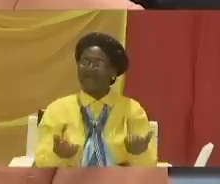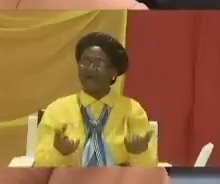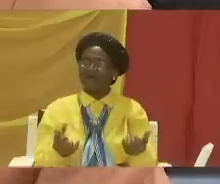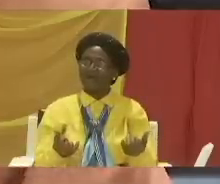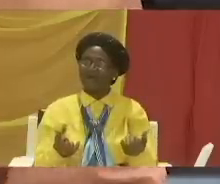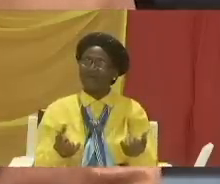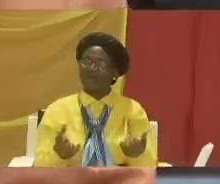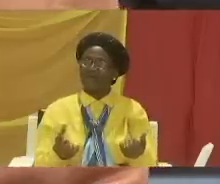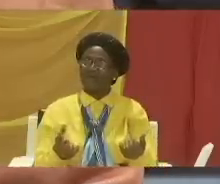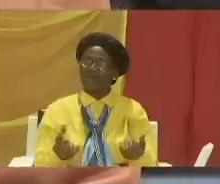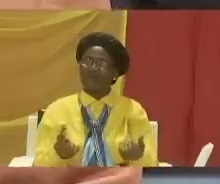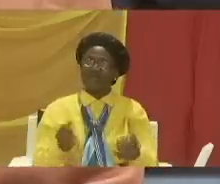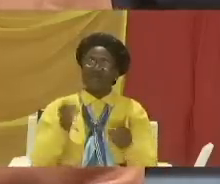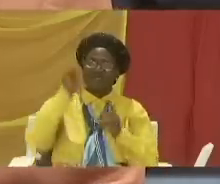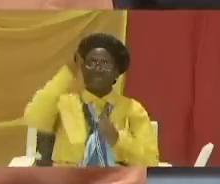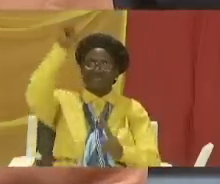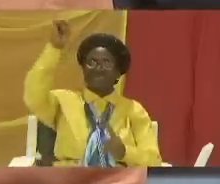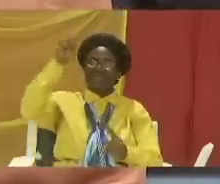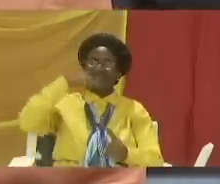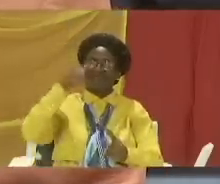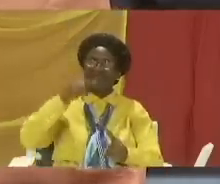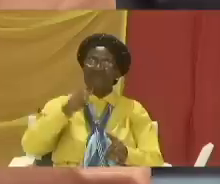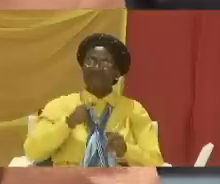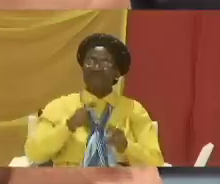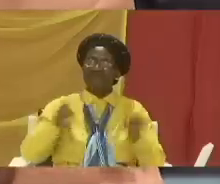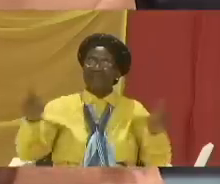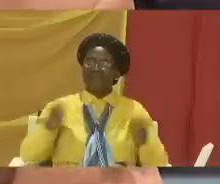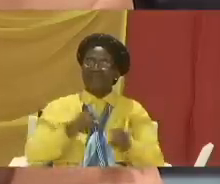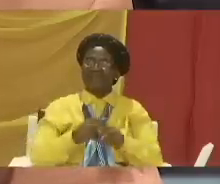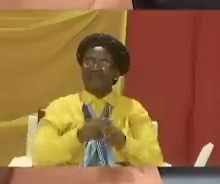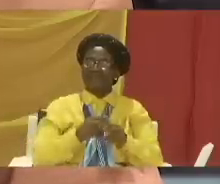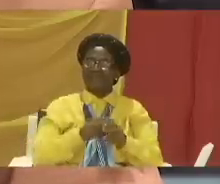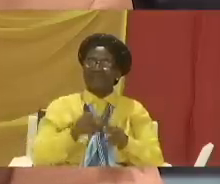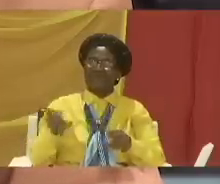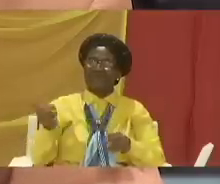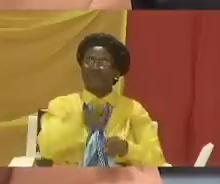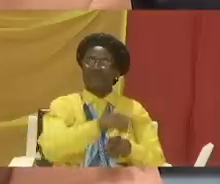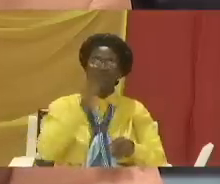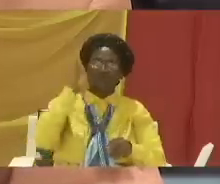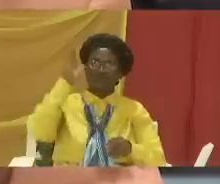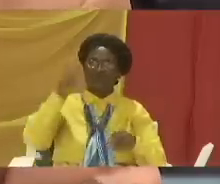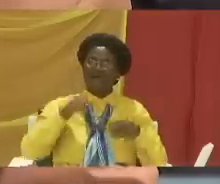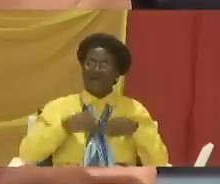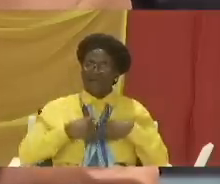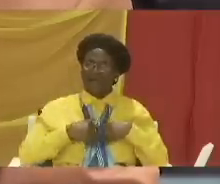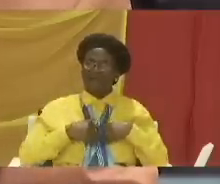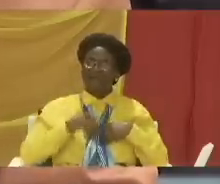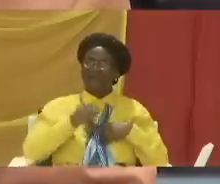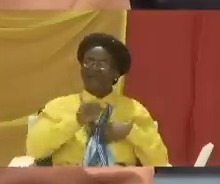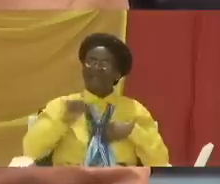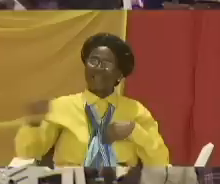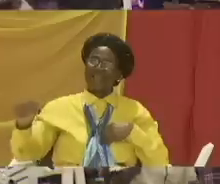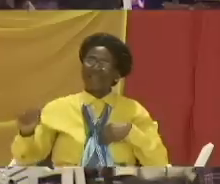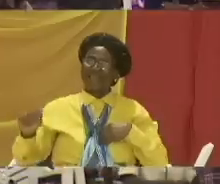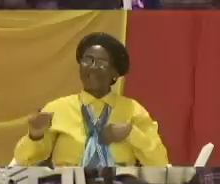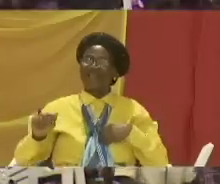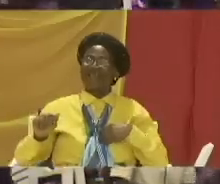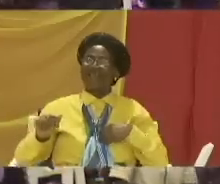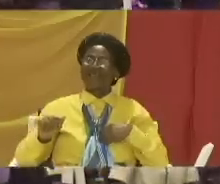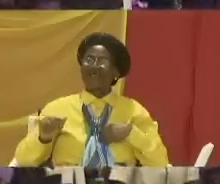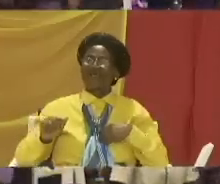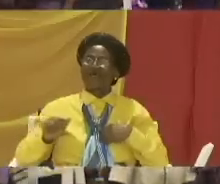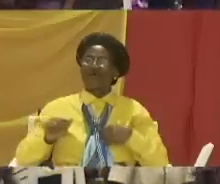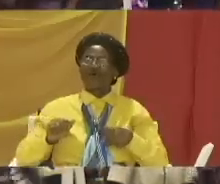He said, very soon, you will have a problem deciding which offer to accept.